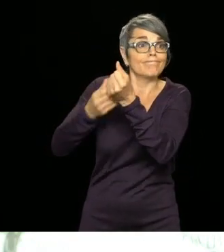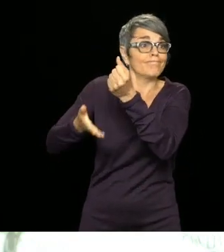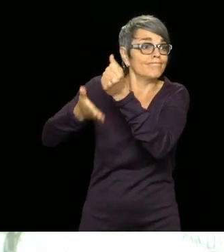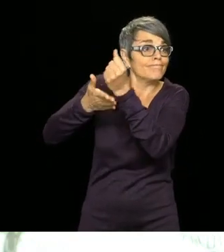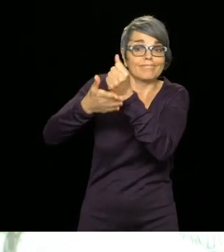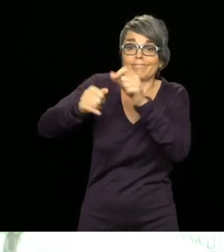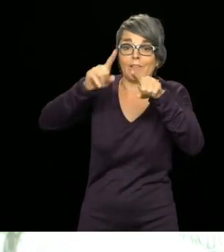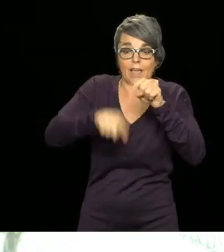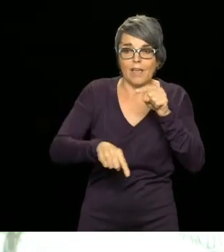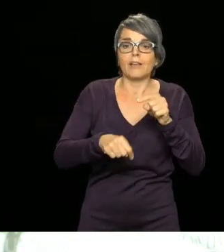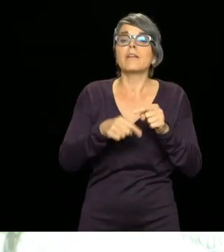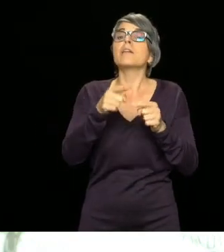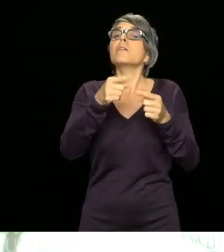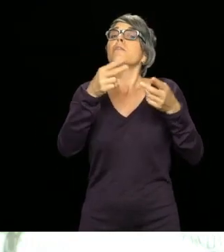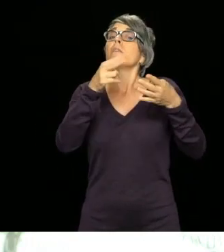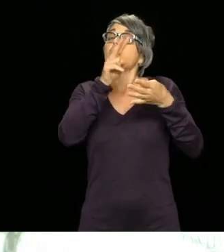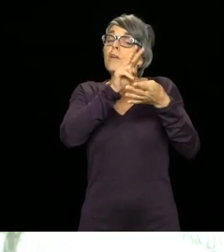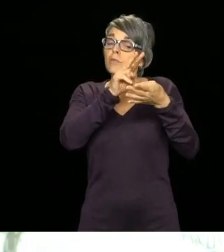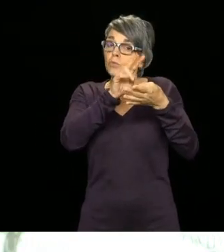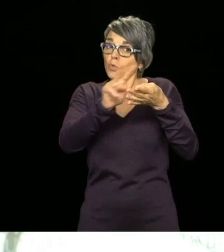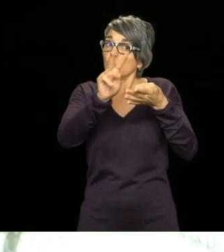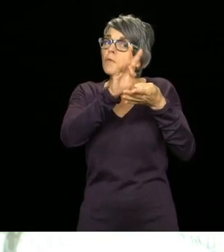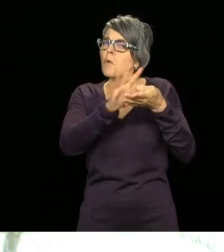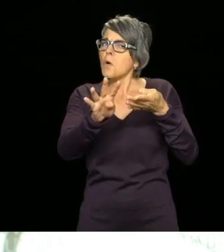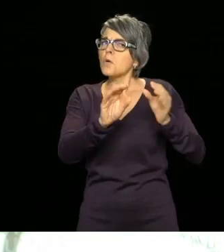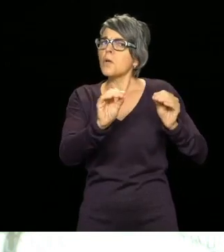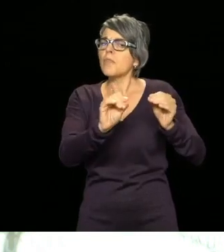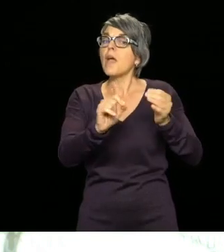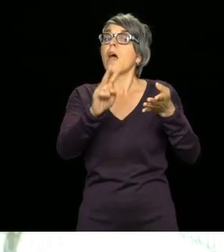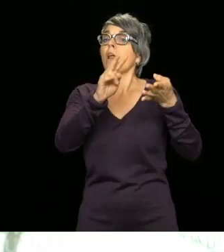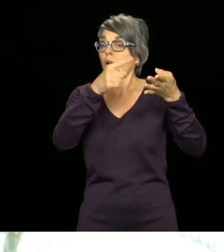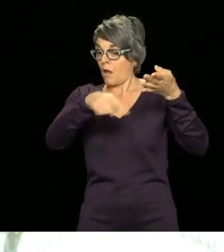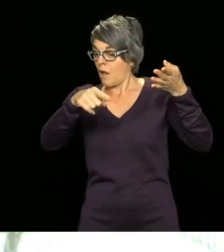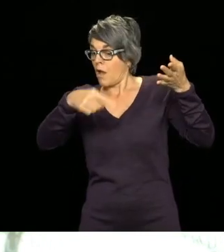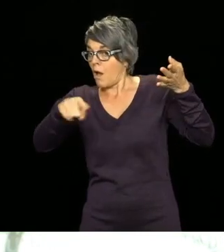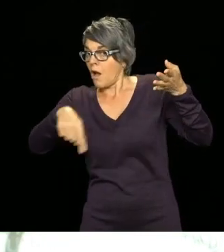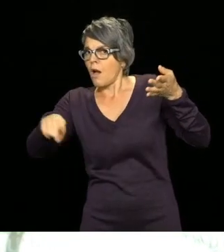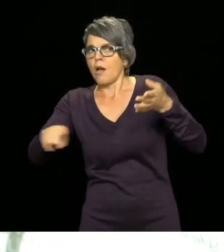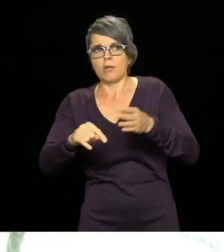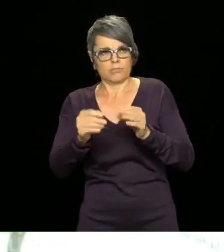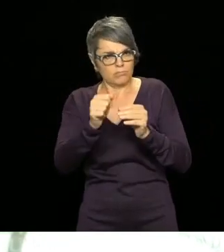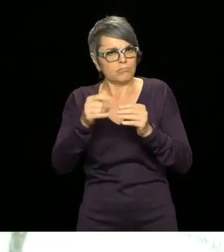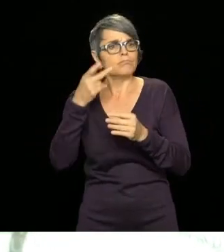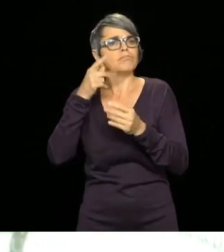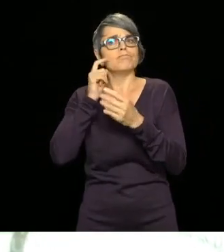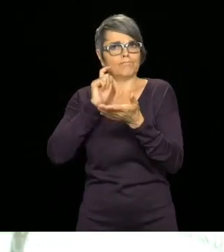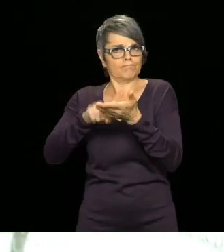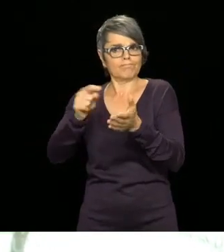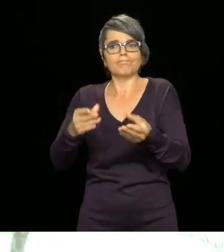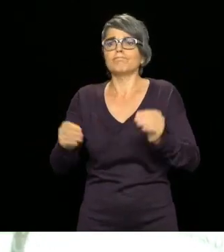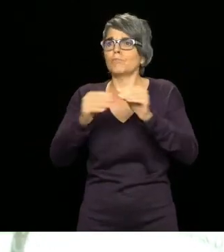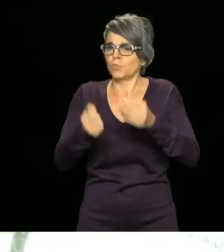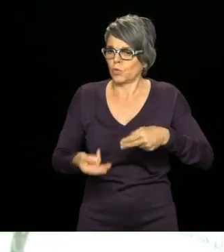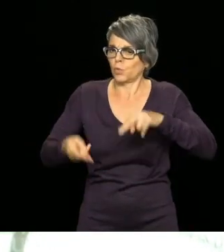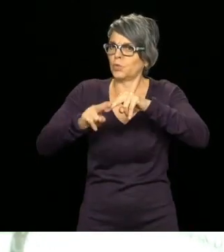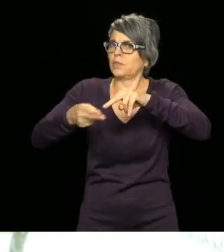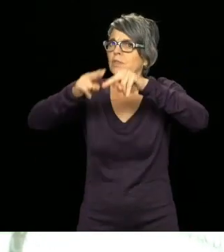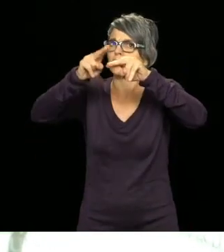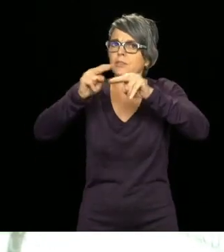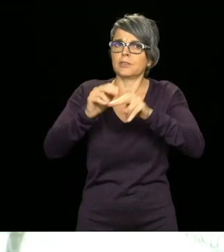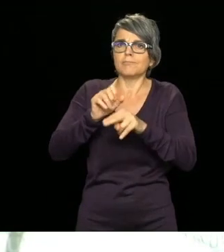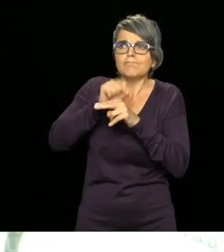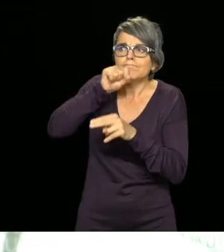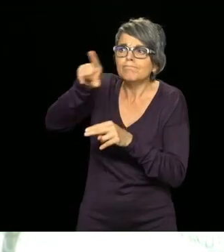starting to say they're seeing an increase, and they're starting to get more referrals from police. And that's both for sexual assault and domestic violence.